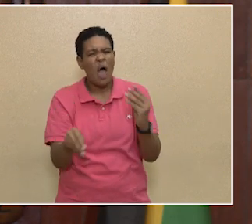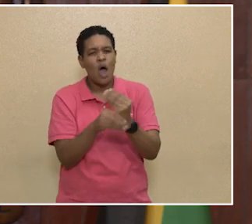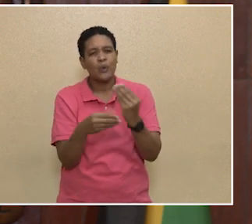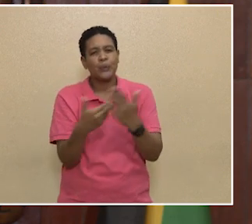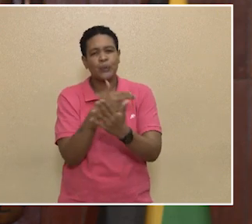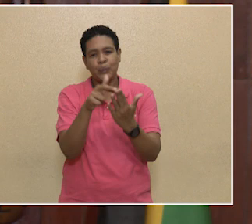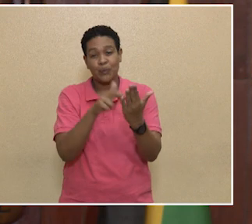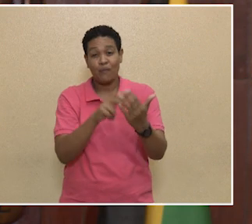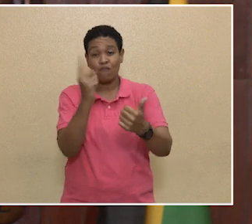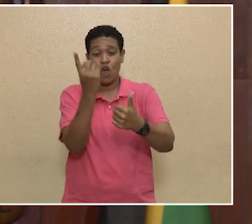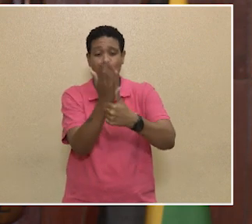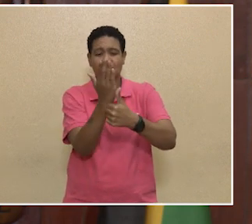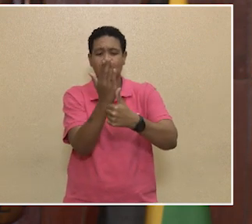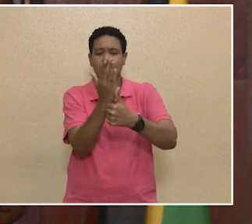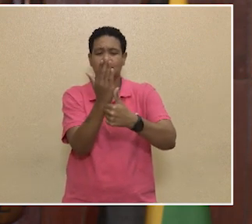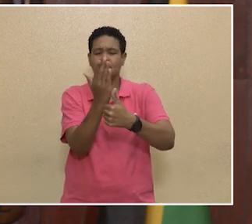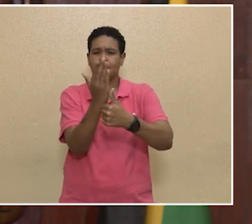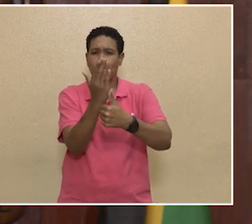address